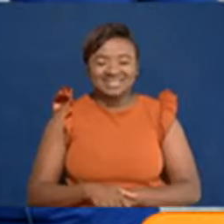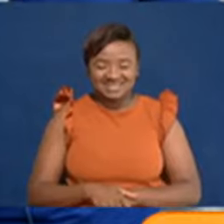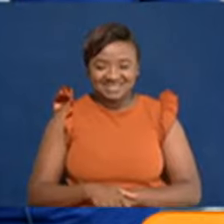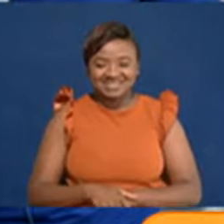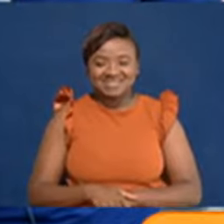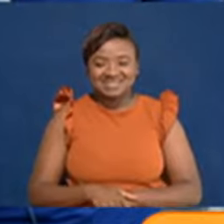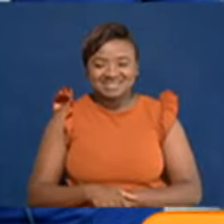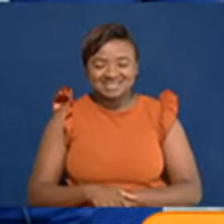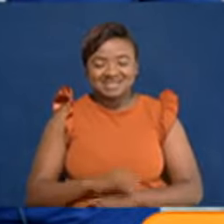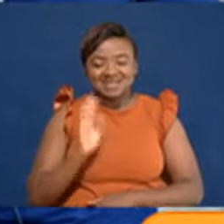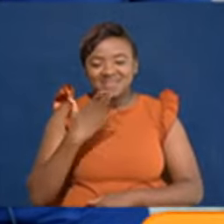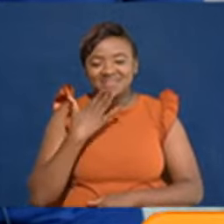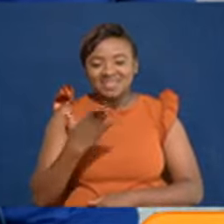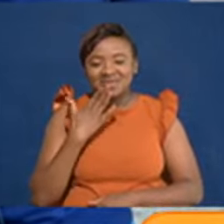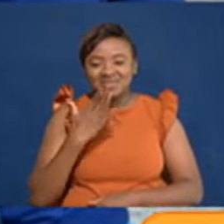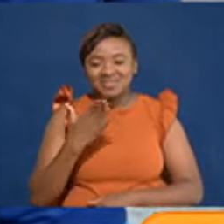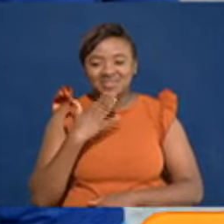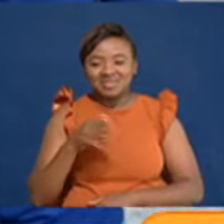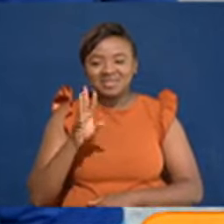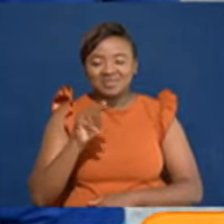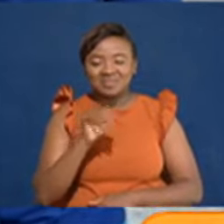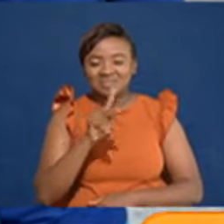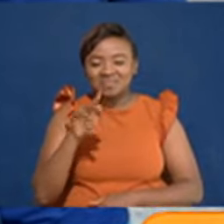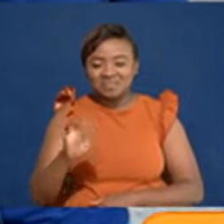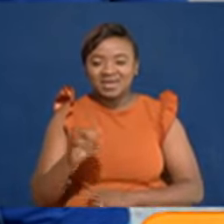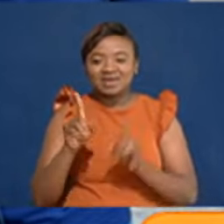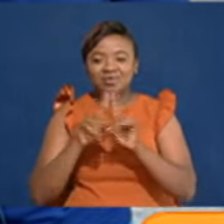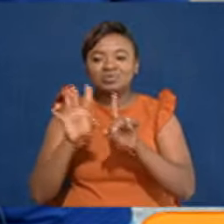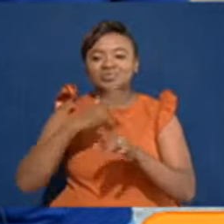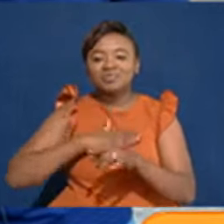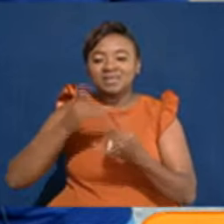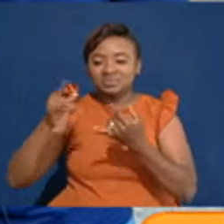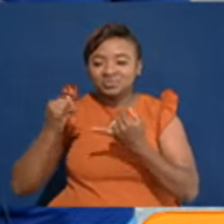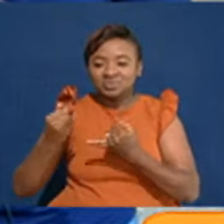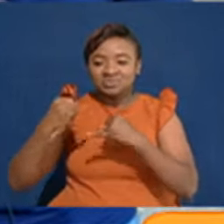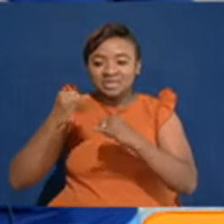right. Thank you for that, Mike. And try and keep